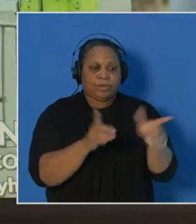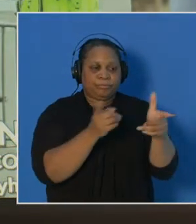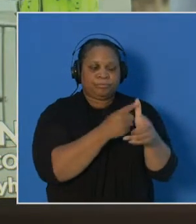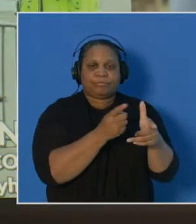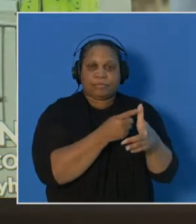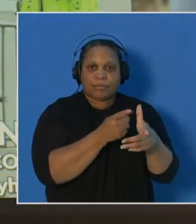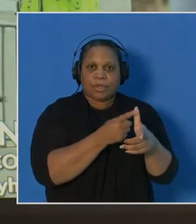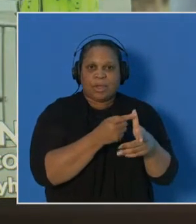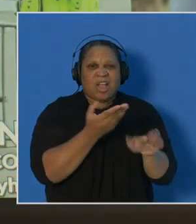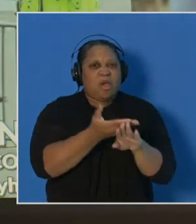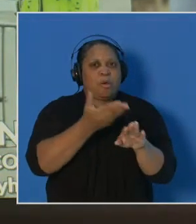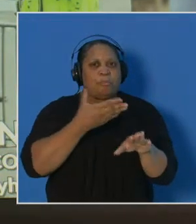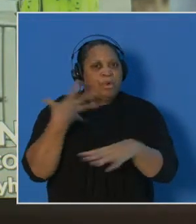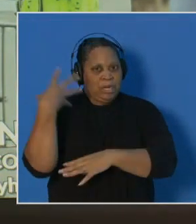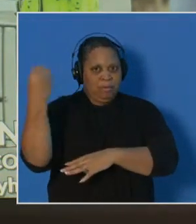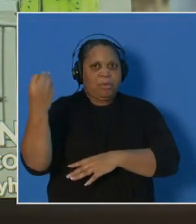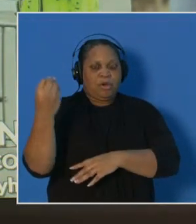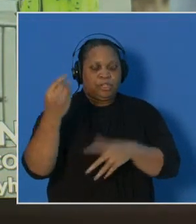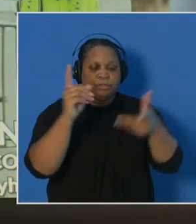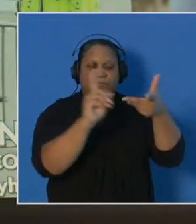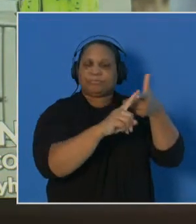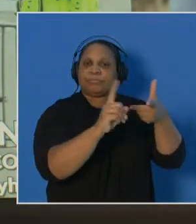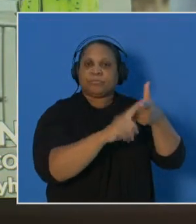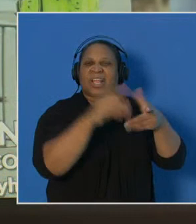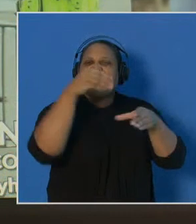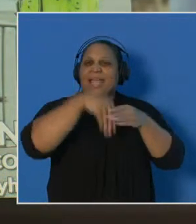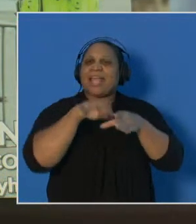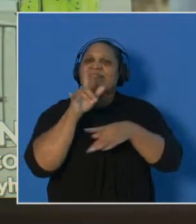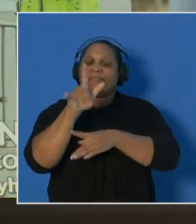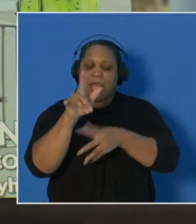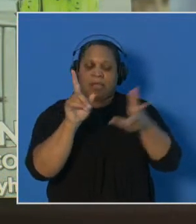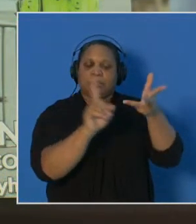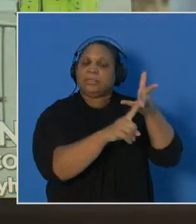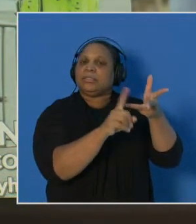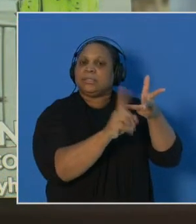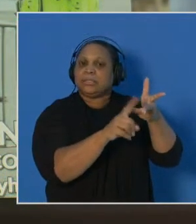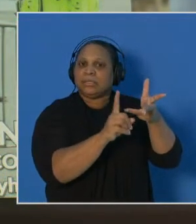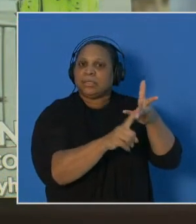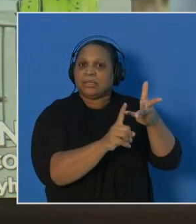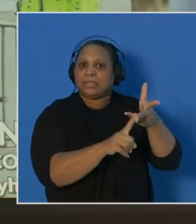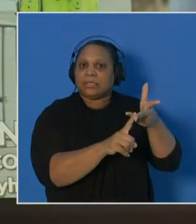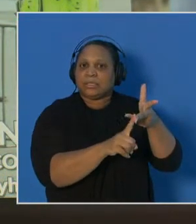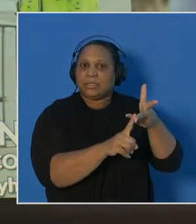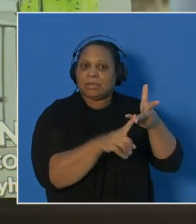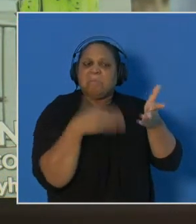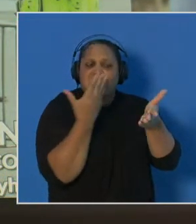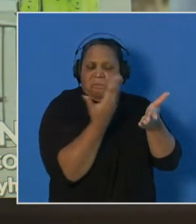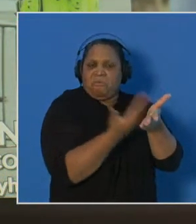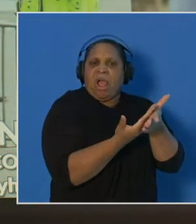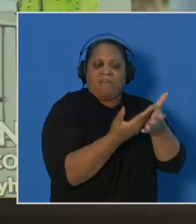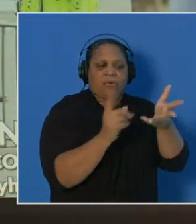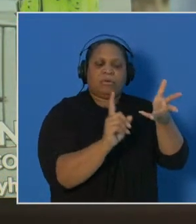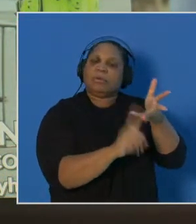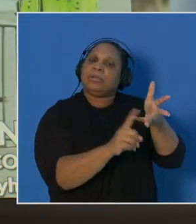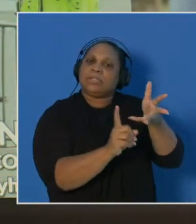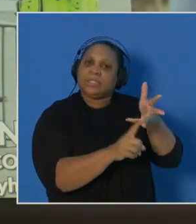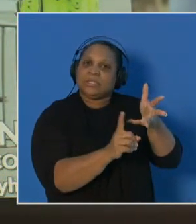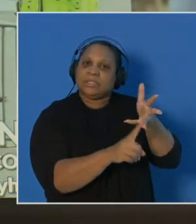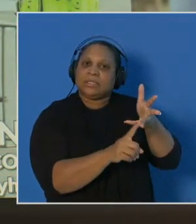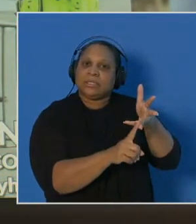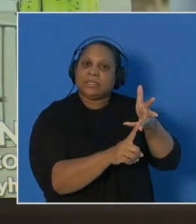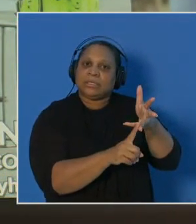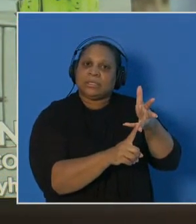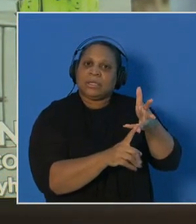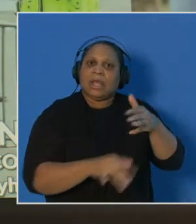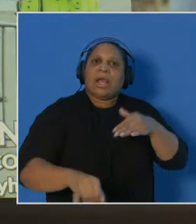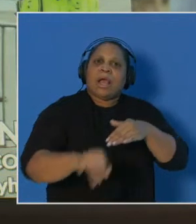pre-departure. Stage 2 is in flight. Stage 3 is upon arrival. Stage 4 is